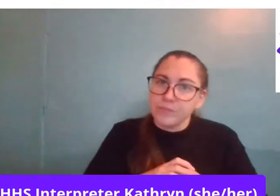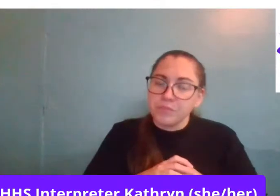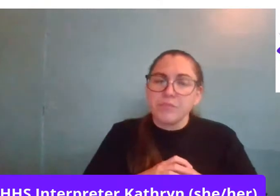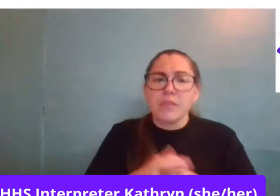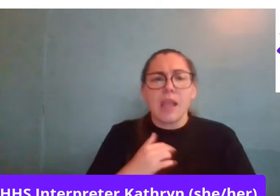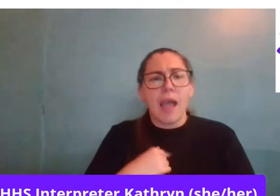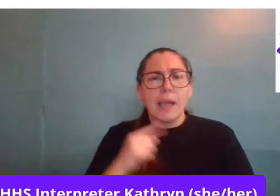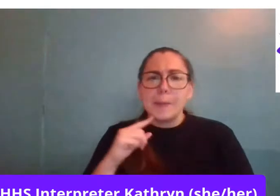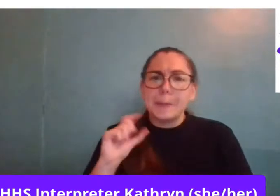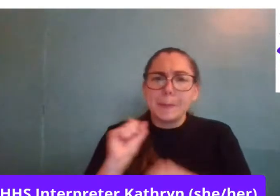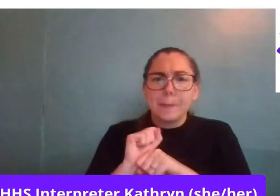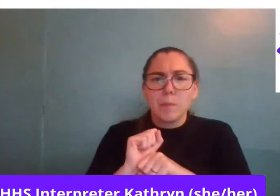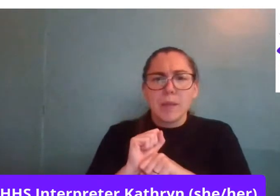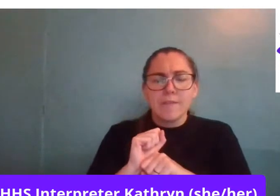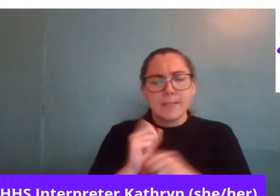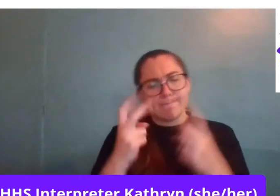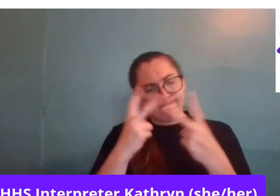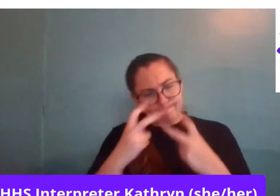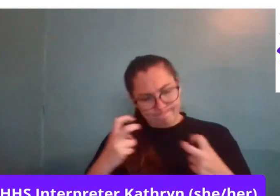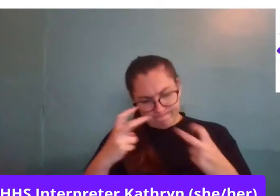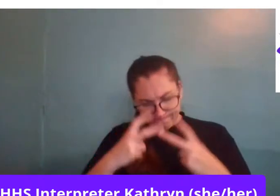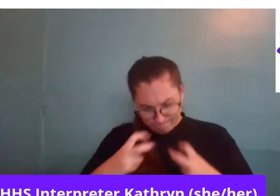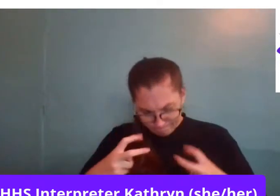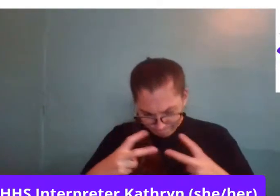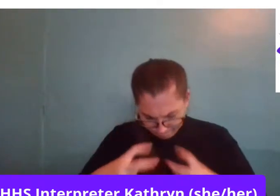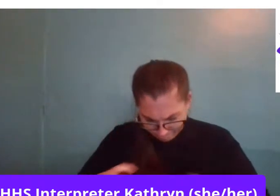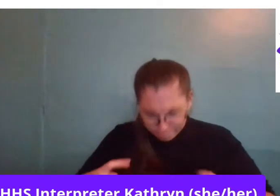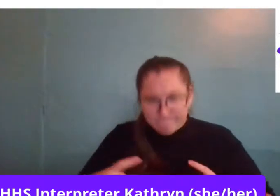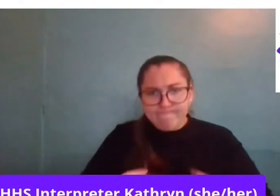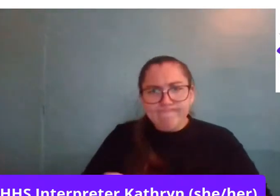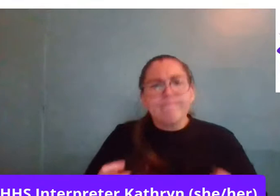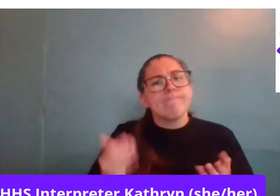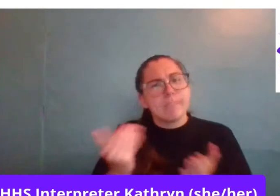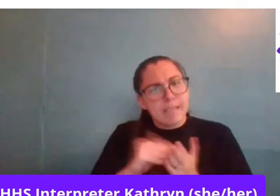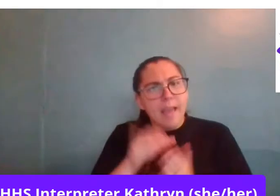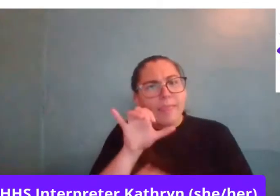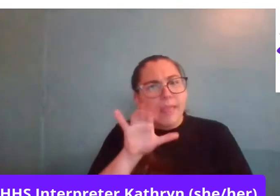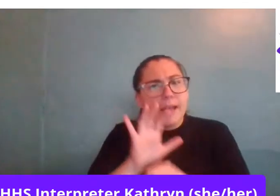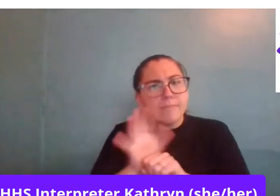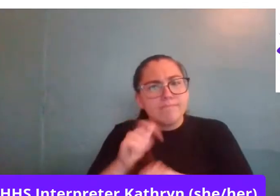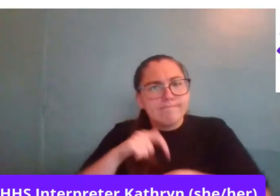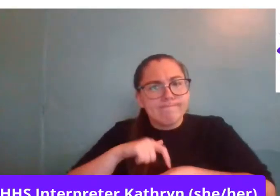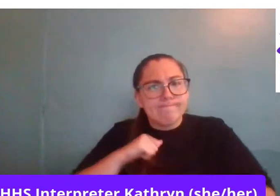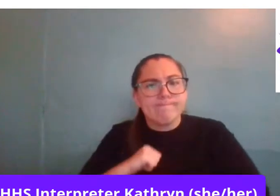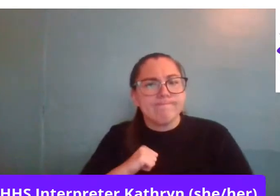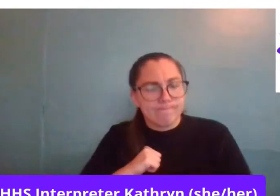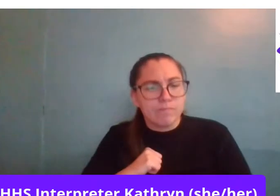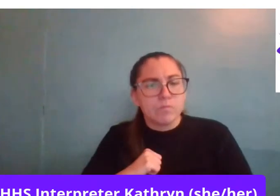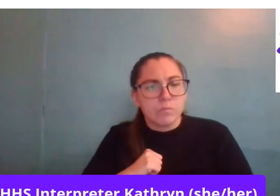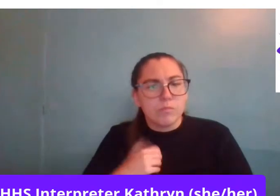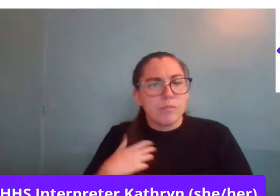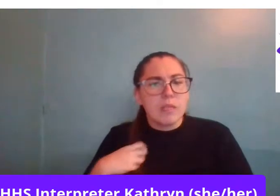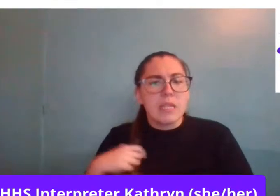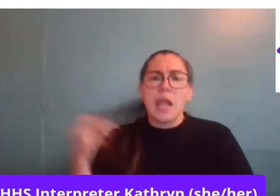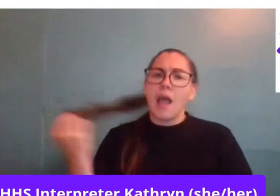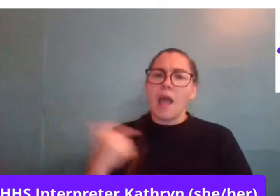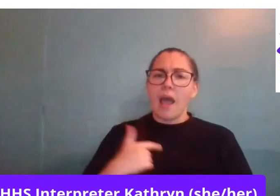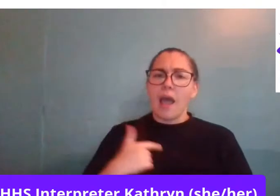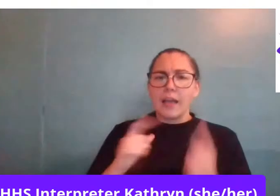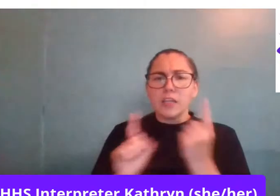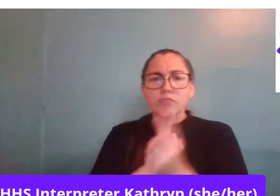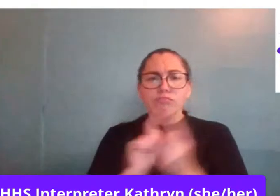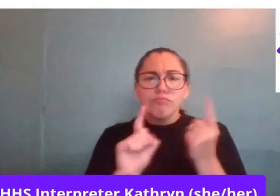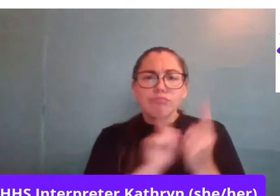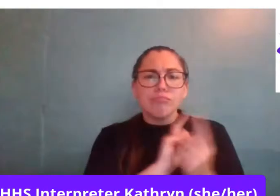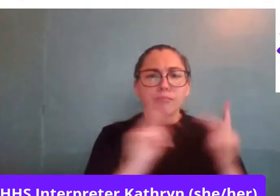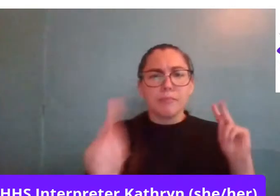definitely re-examined myself during this pandemic. I had met individuals